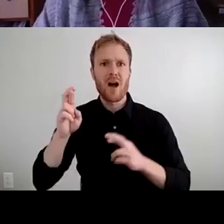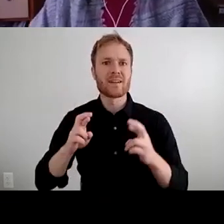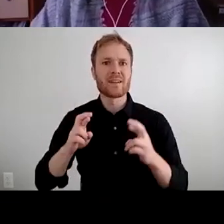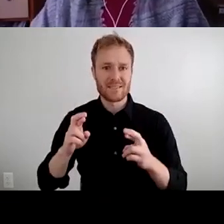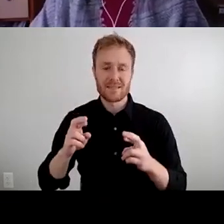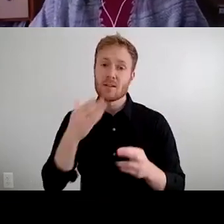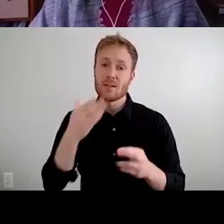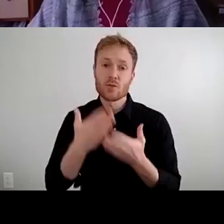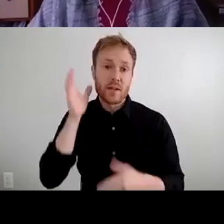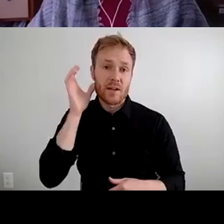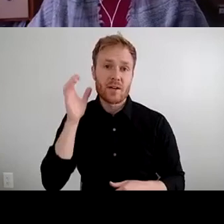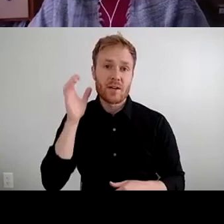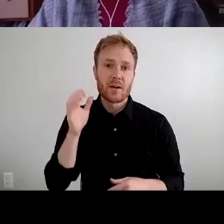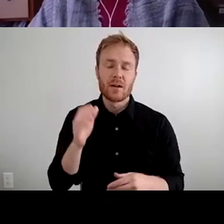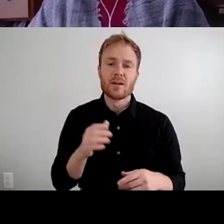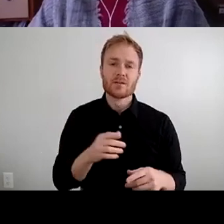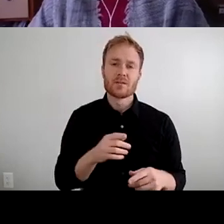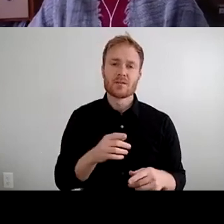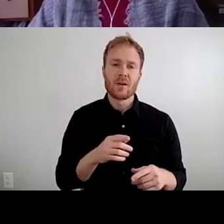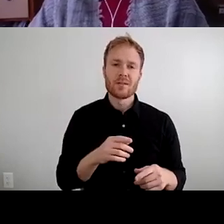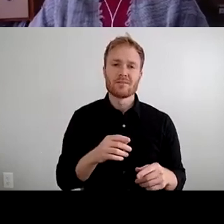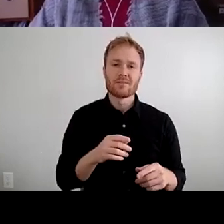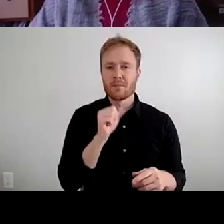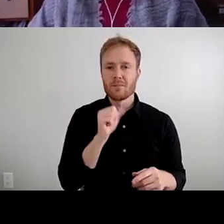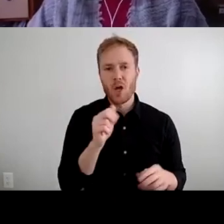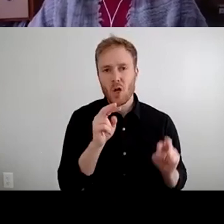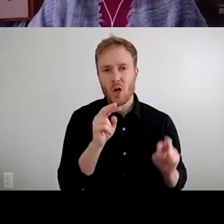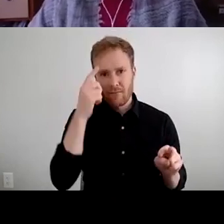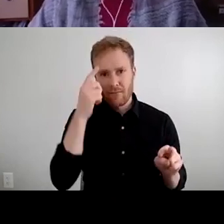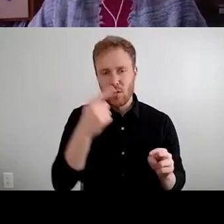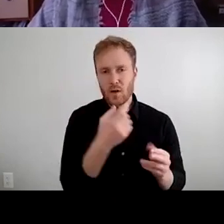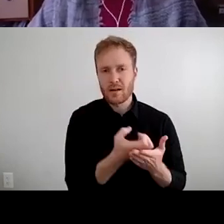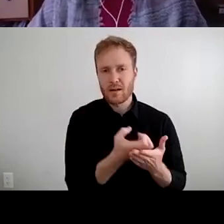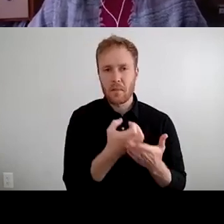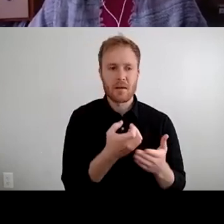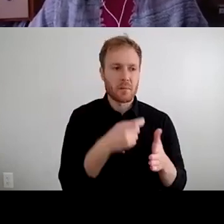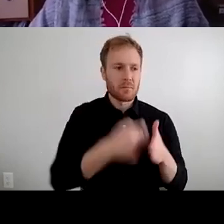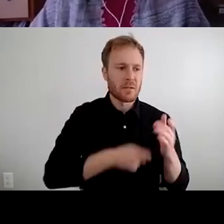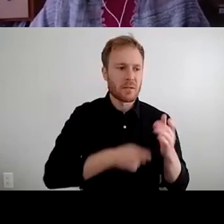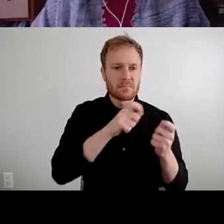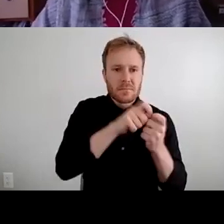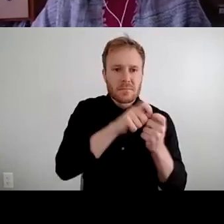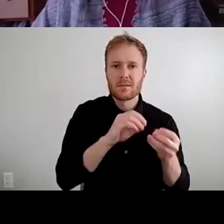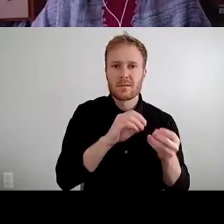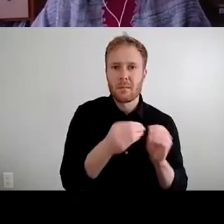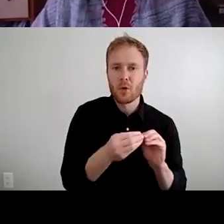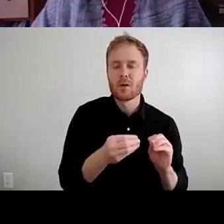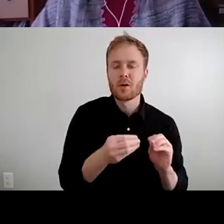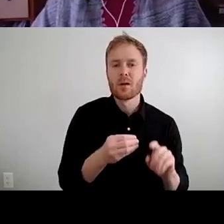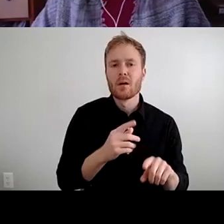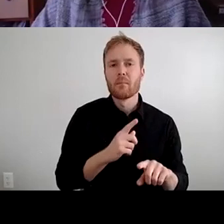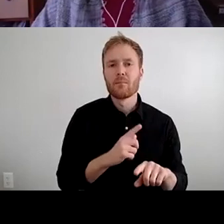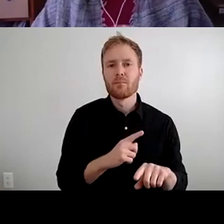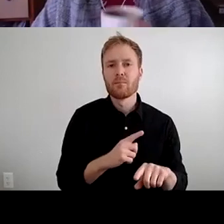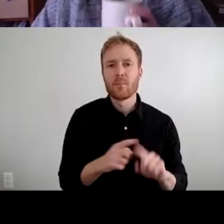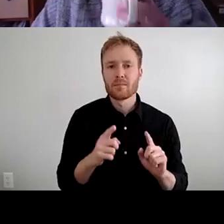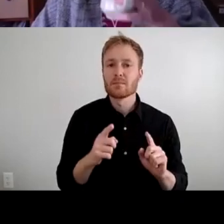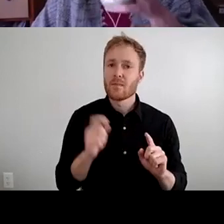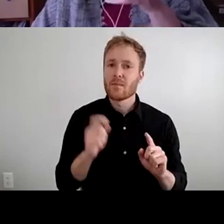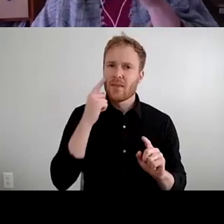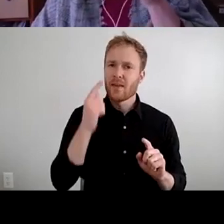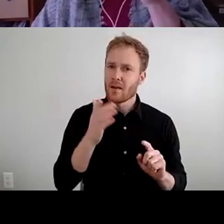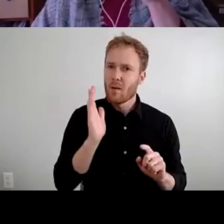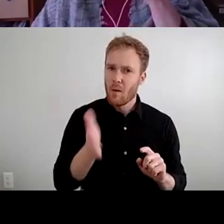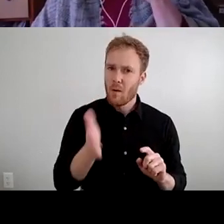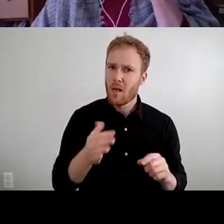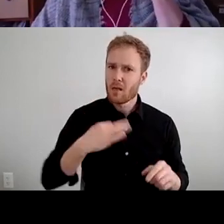what you do, I feel. So I'm not looking for an economic gain as to what you do, but I think that that just comes about just by the nature of